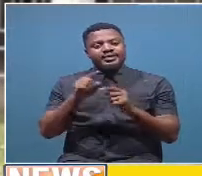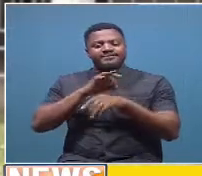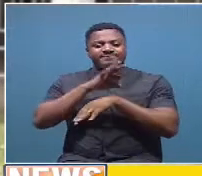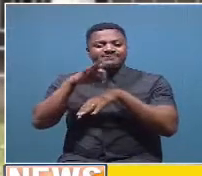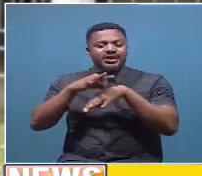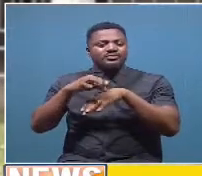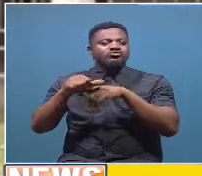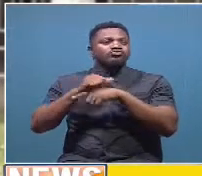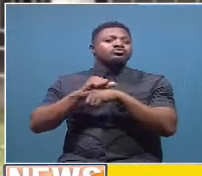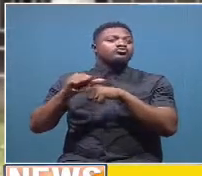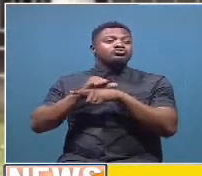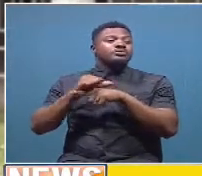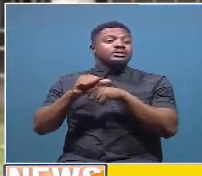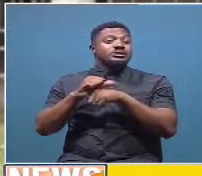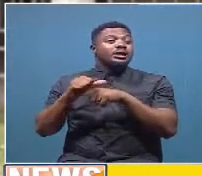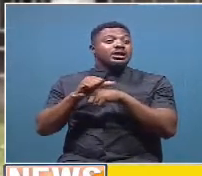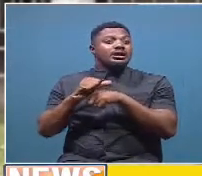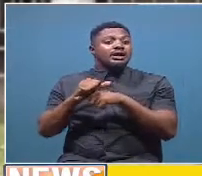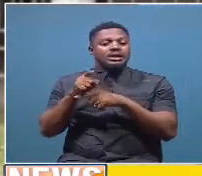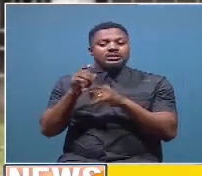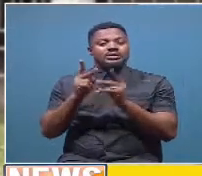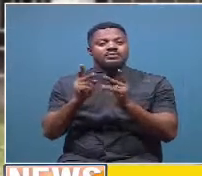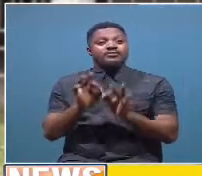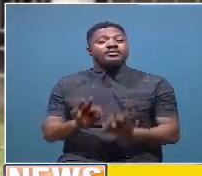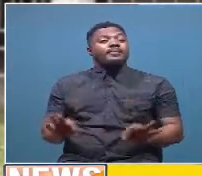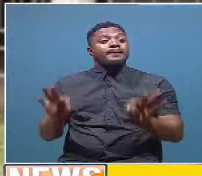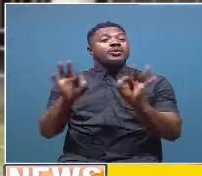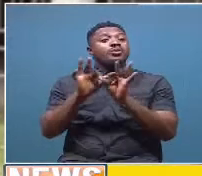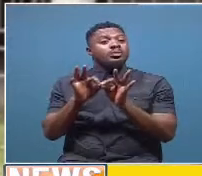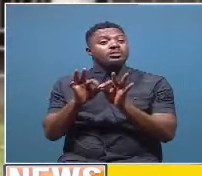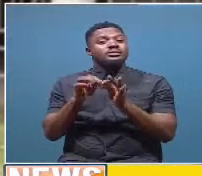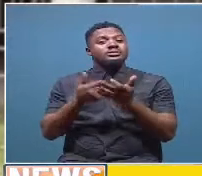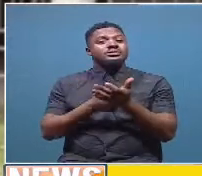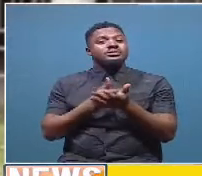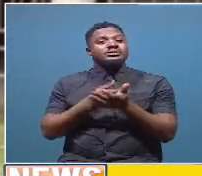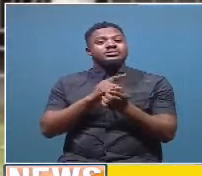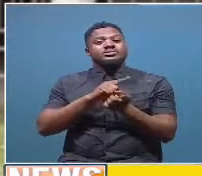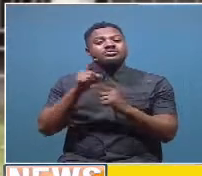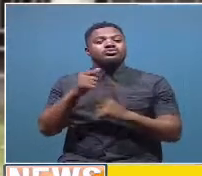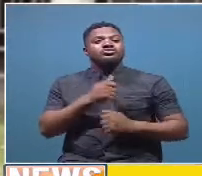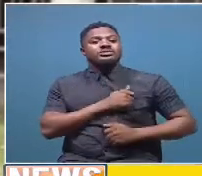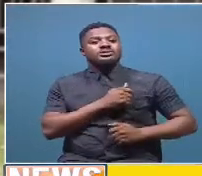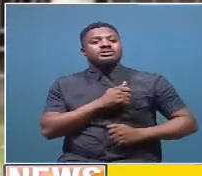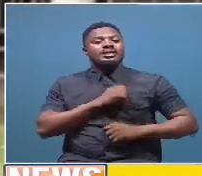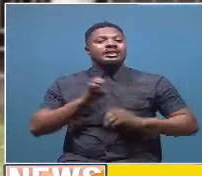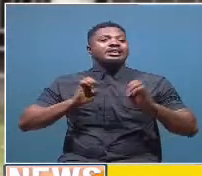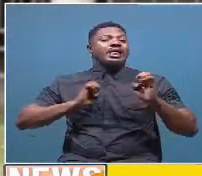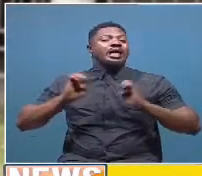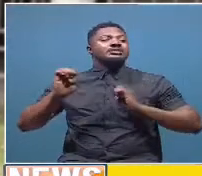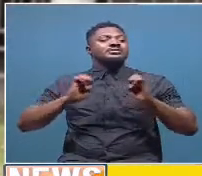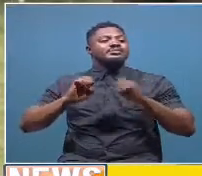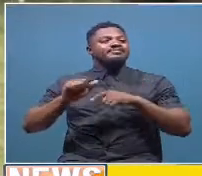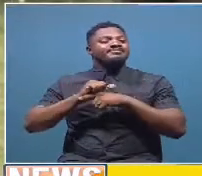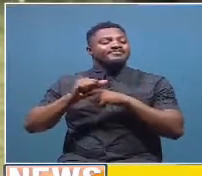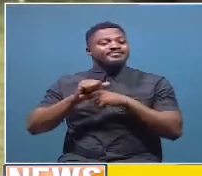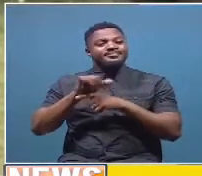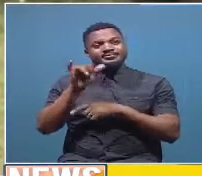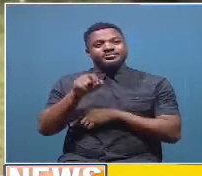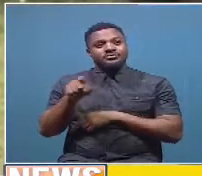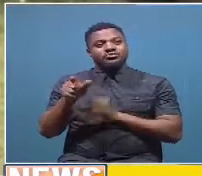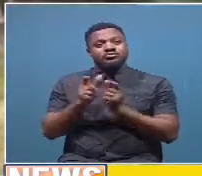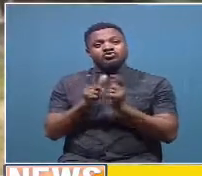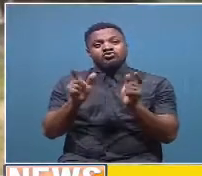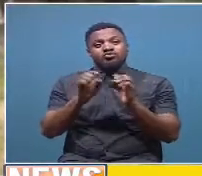field training exercise. Field training exercise is what is always known by Ghanaians as soldiers doing exercises. The